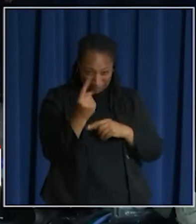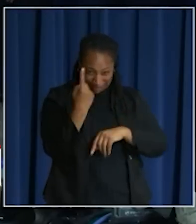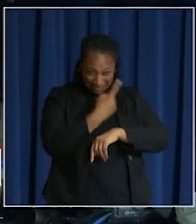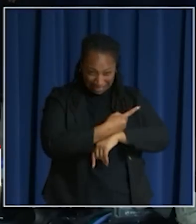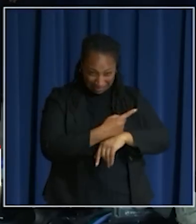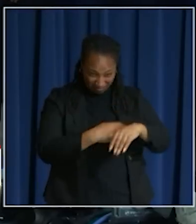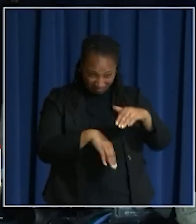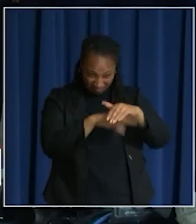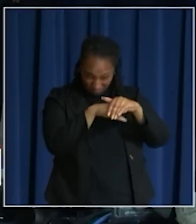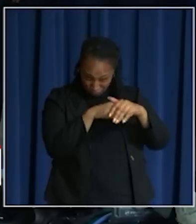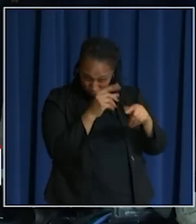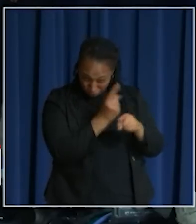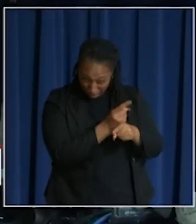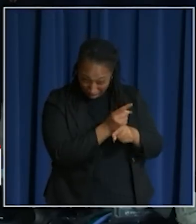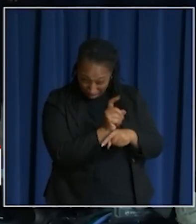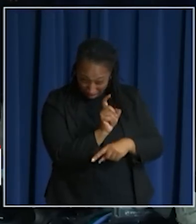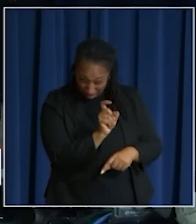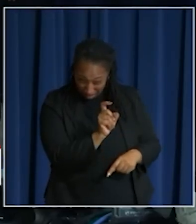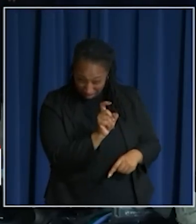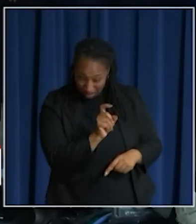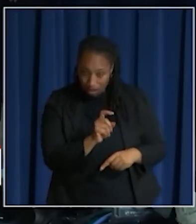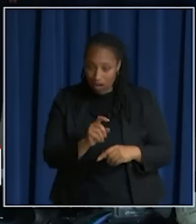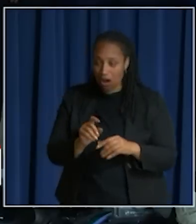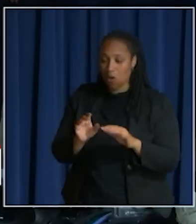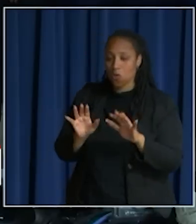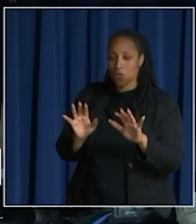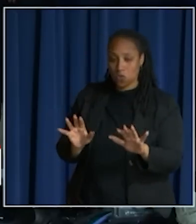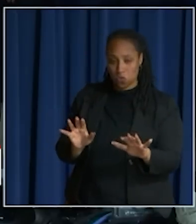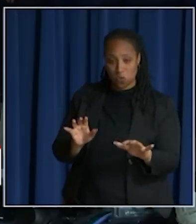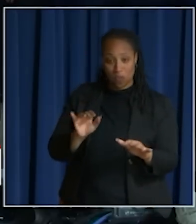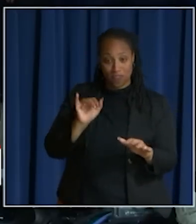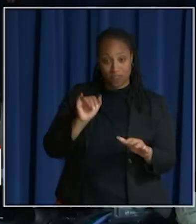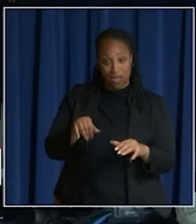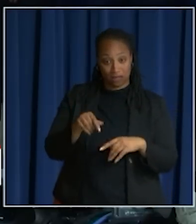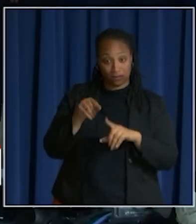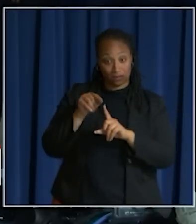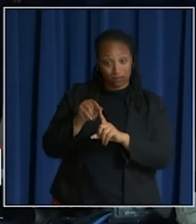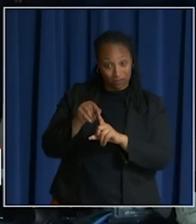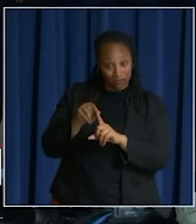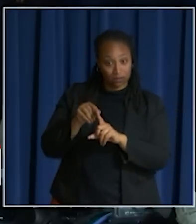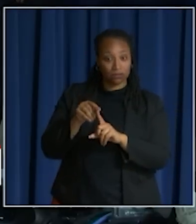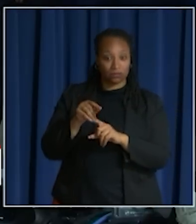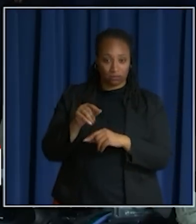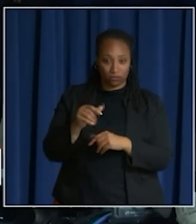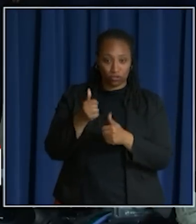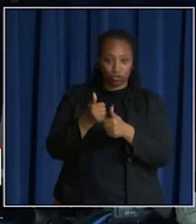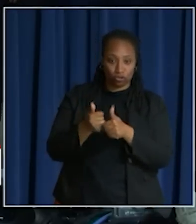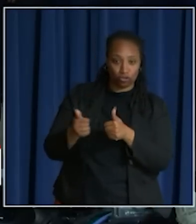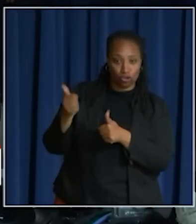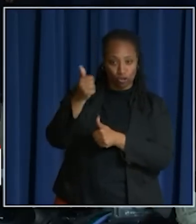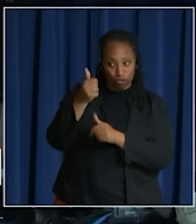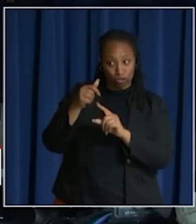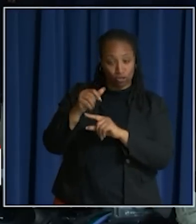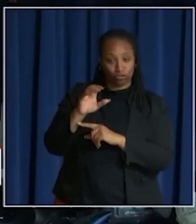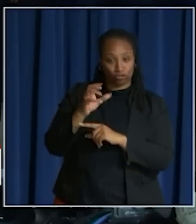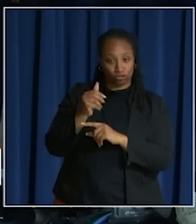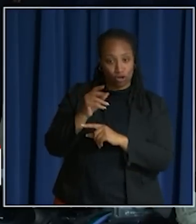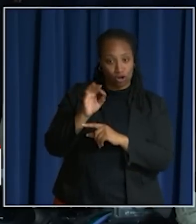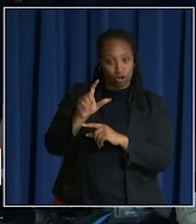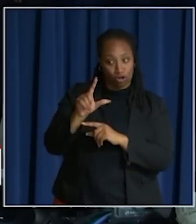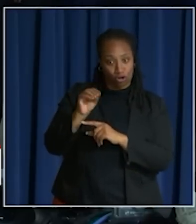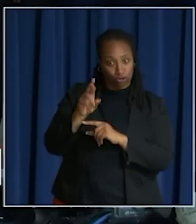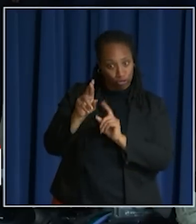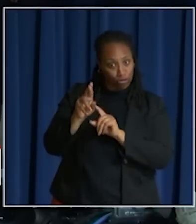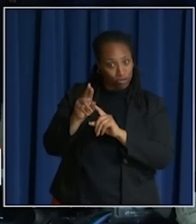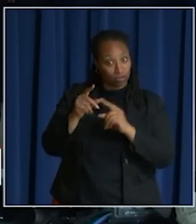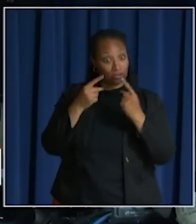charter gives him the ability to do it for 30 days, yes. So that means cooperating